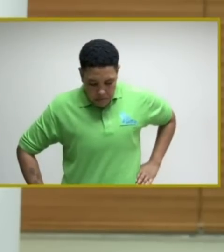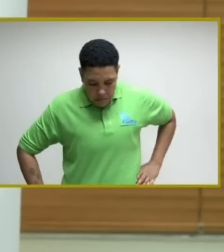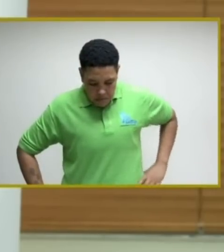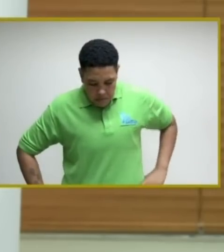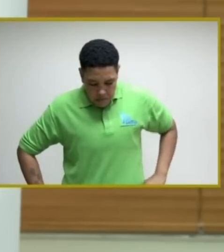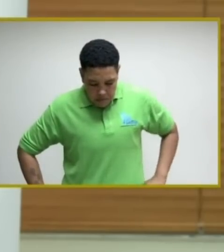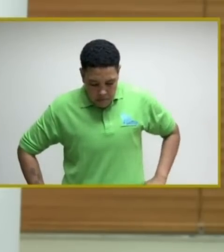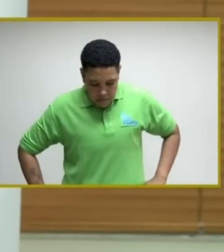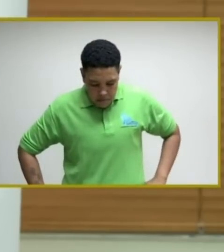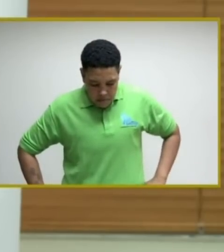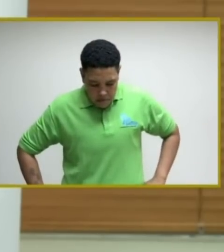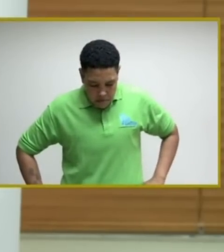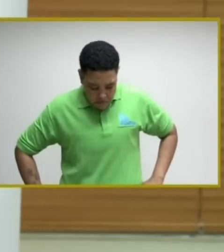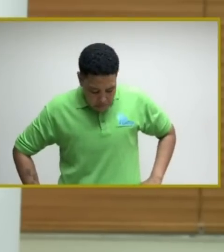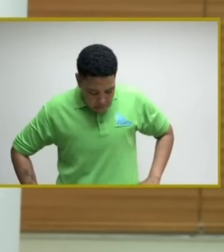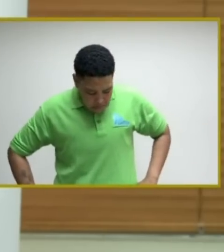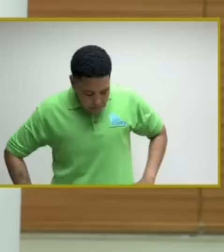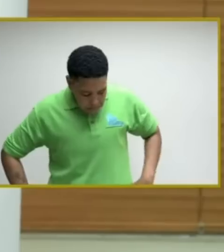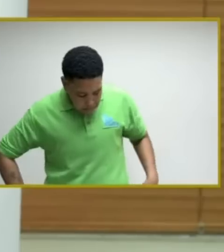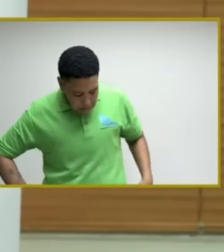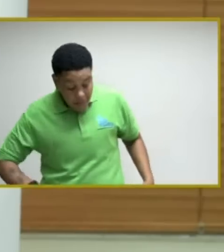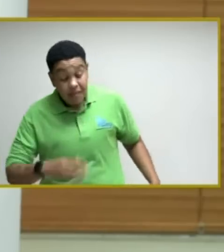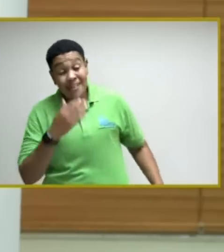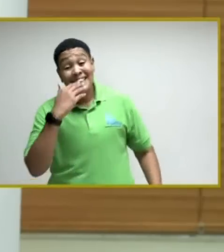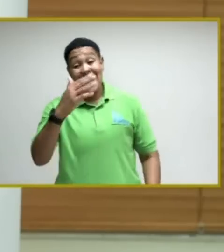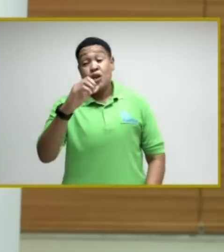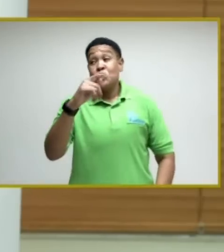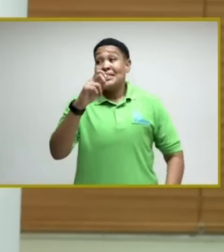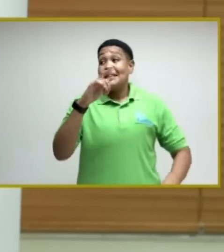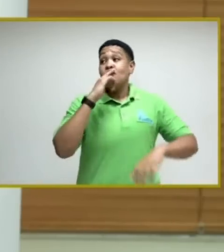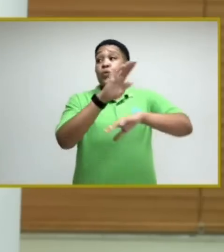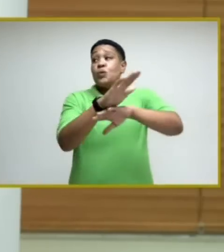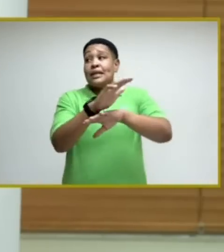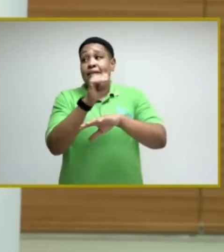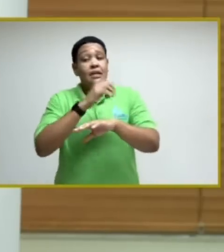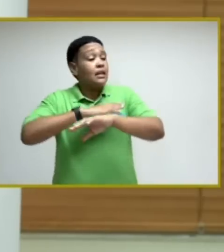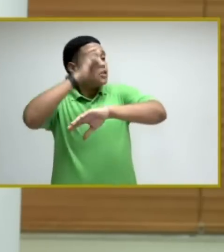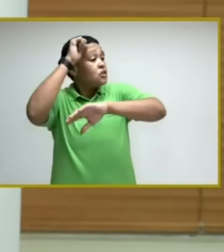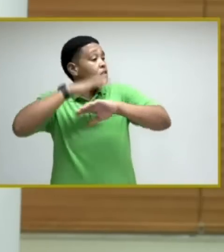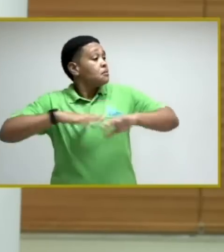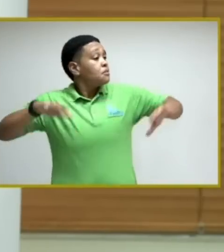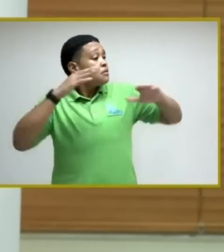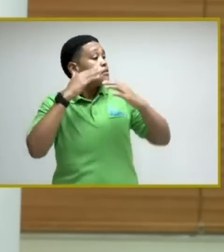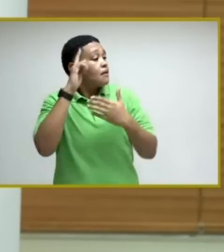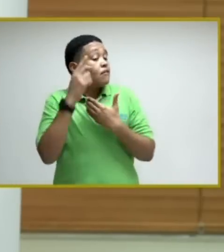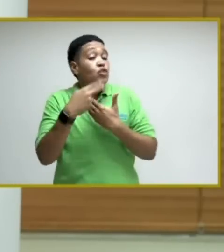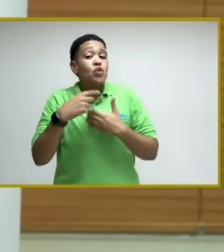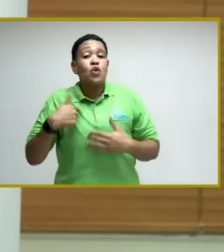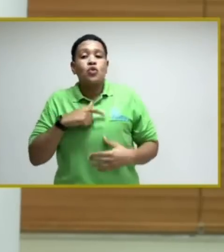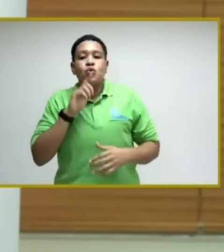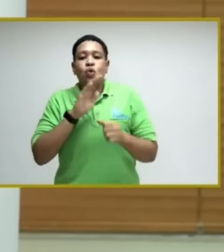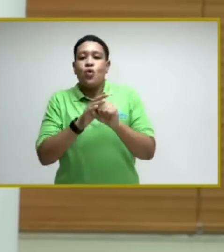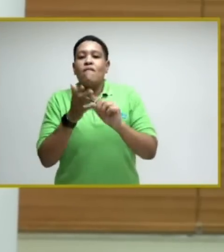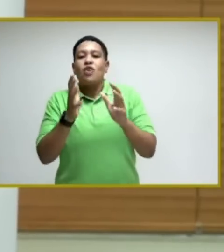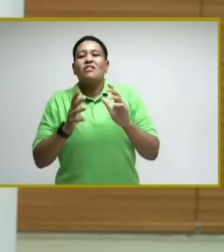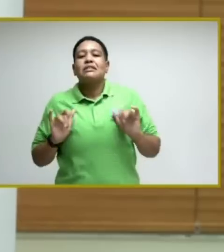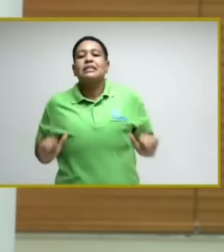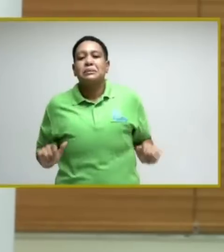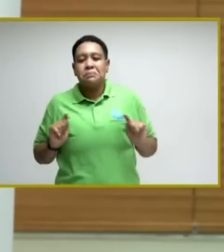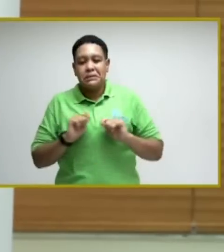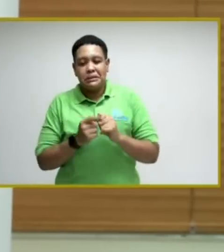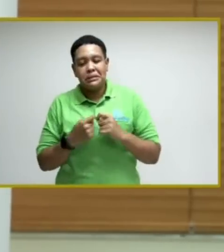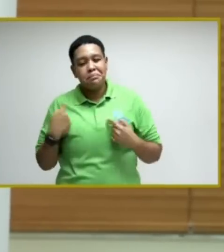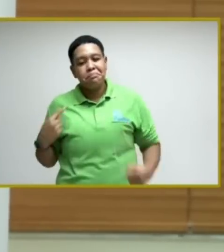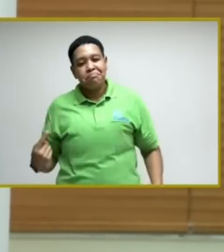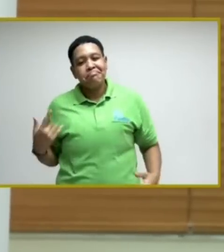Ladies and gentlemen, thank you very much for joining us at this COVID conversation, and to my regular team members who are